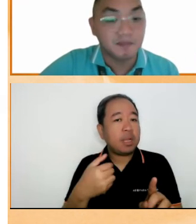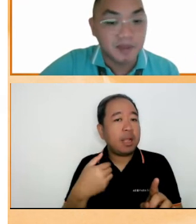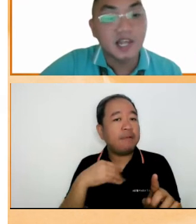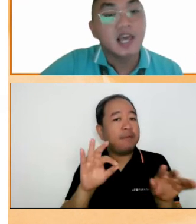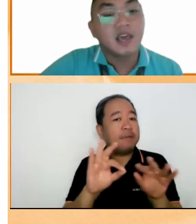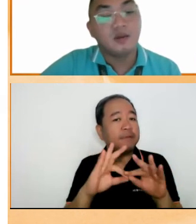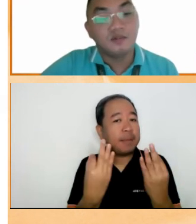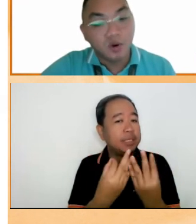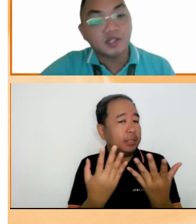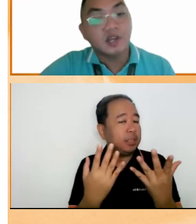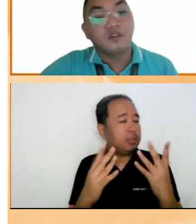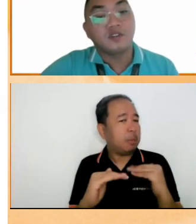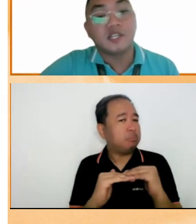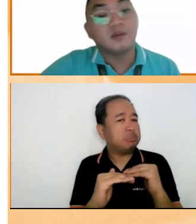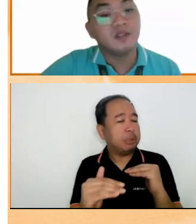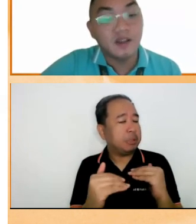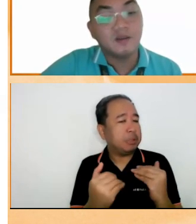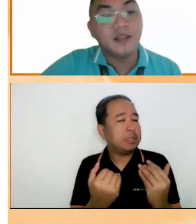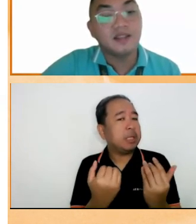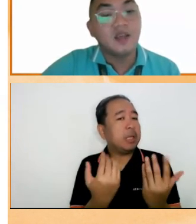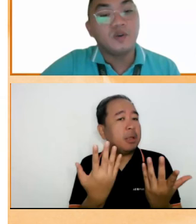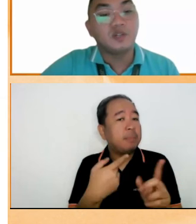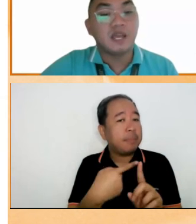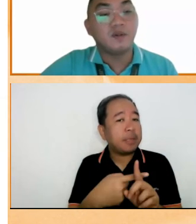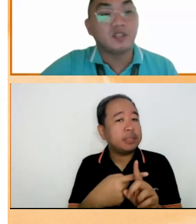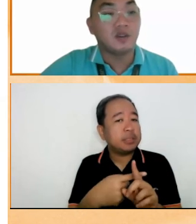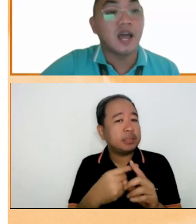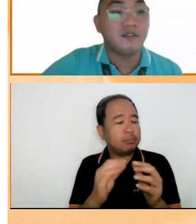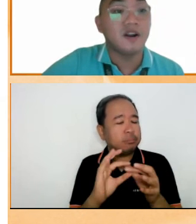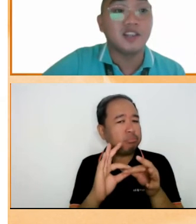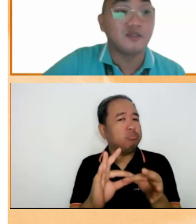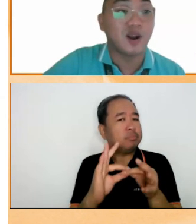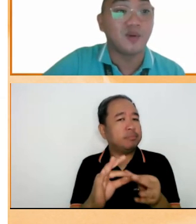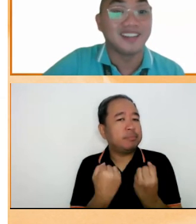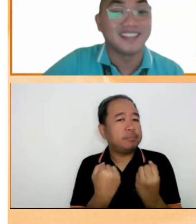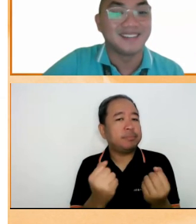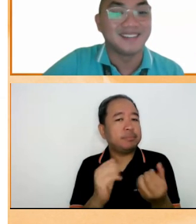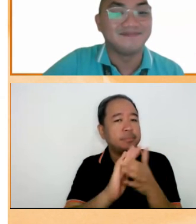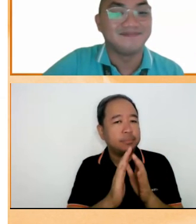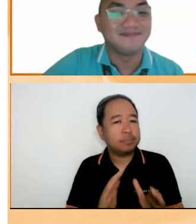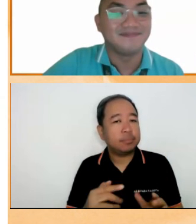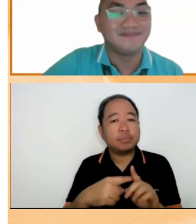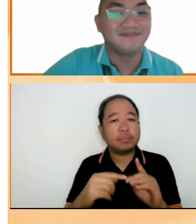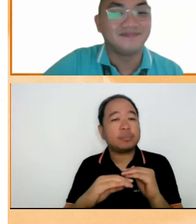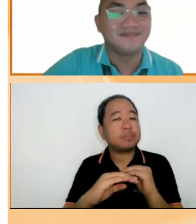and peace. And of course, for sustainable development, we should be able to have a return for our country.